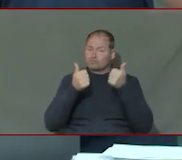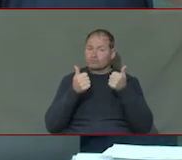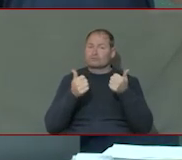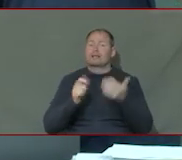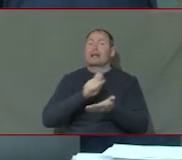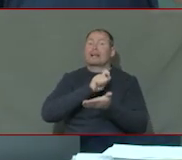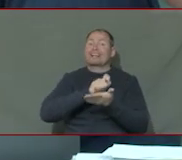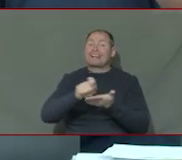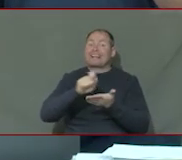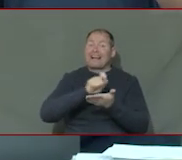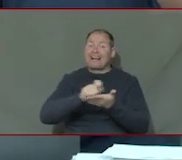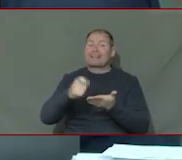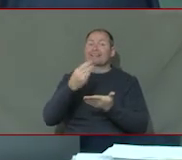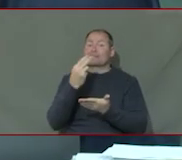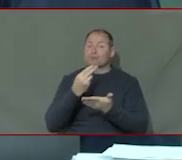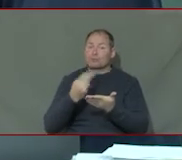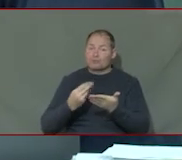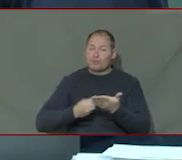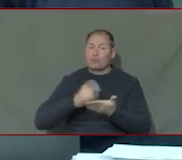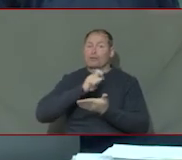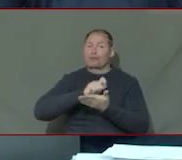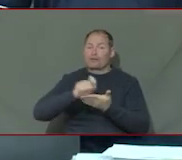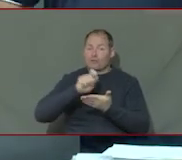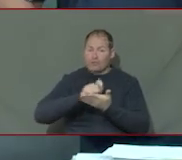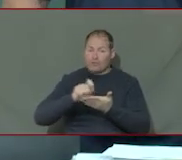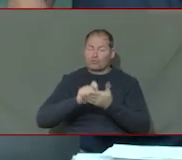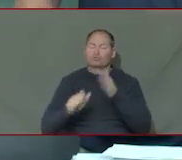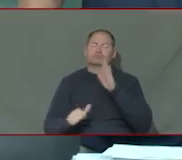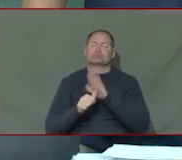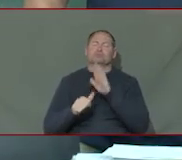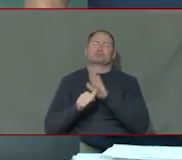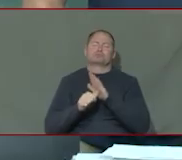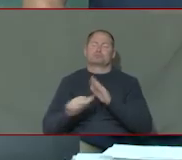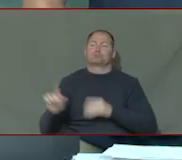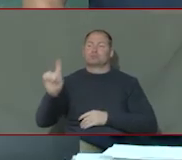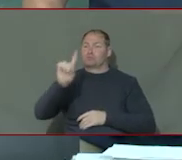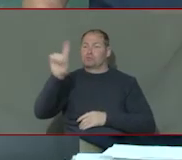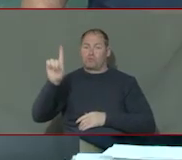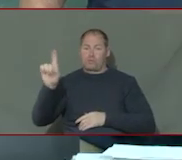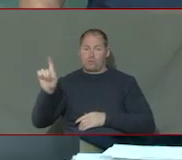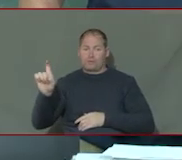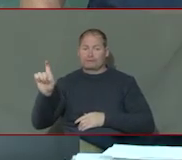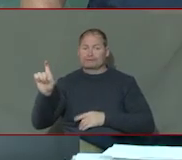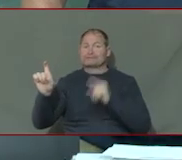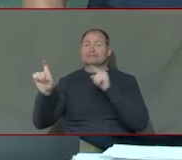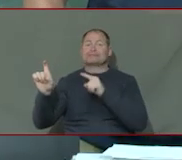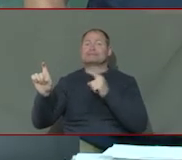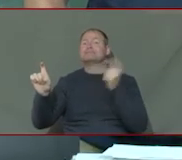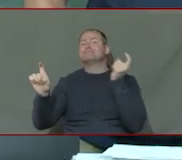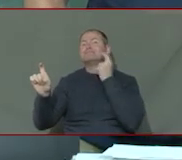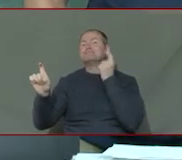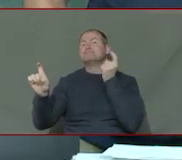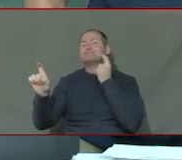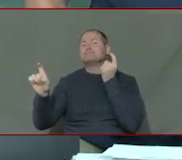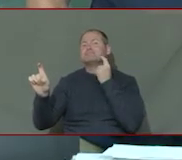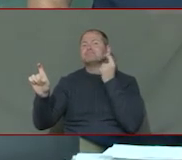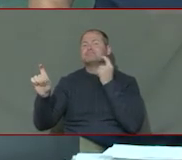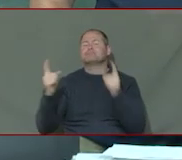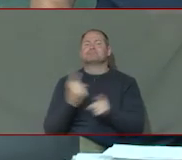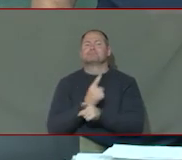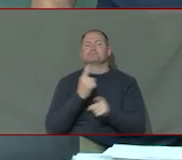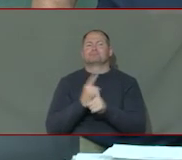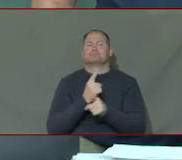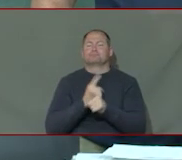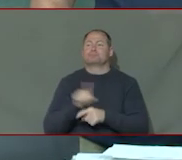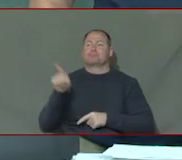yourself. I want you to make a note that life sciences questions in the question papers are always easy. They